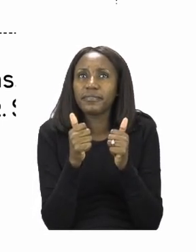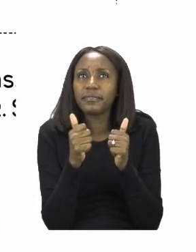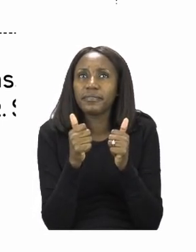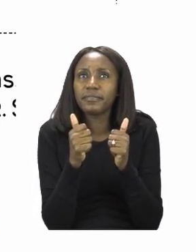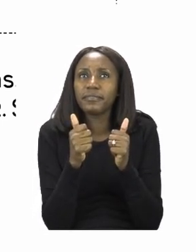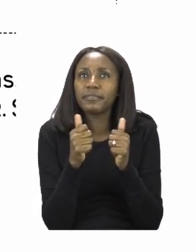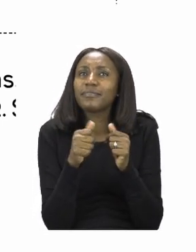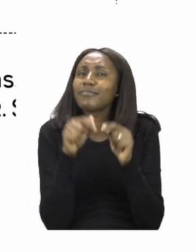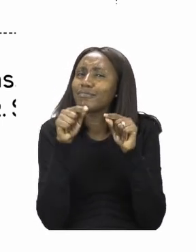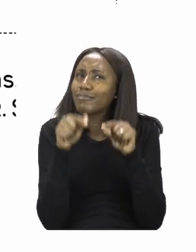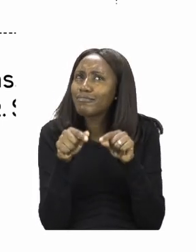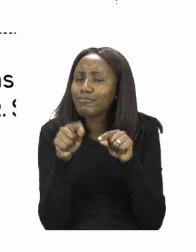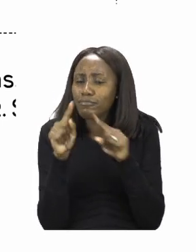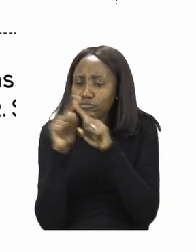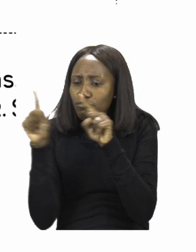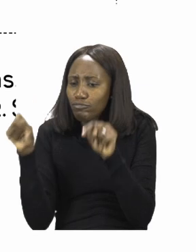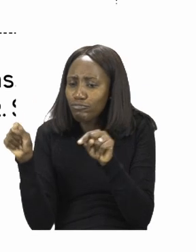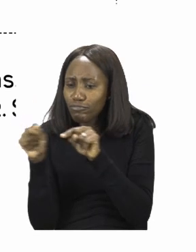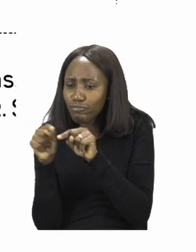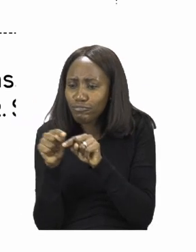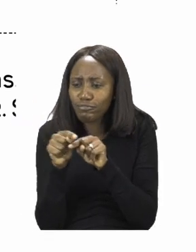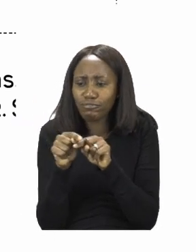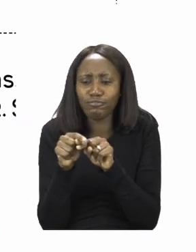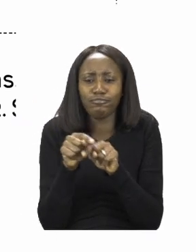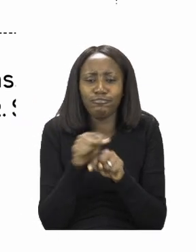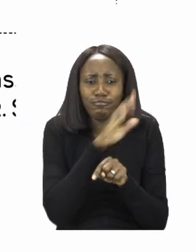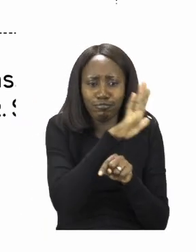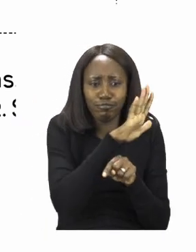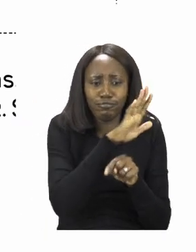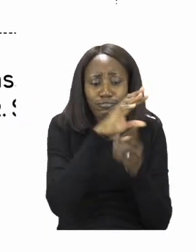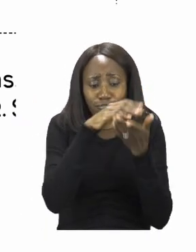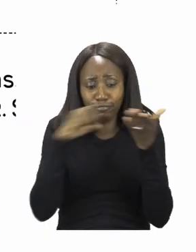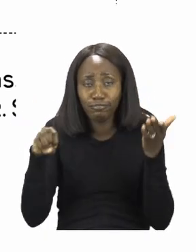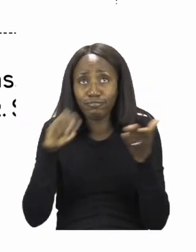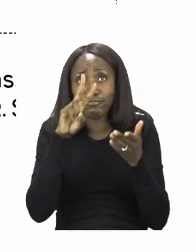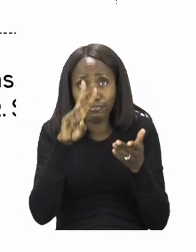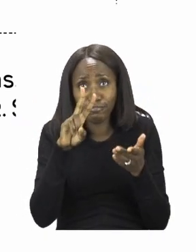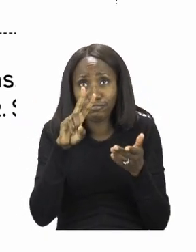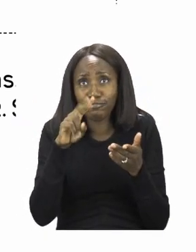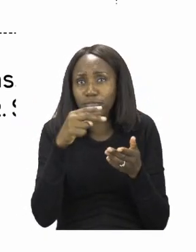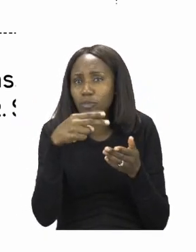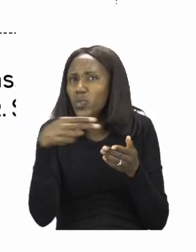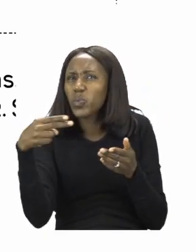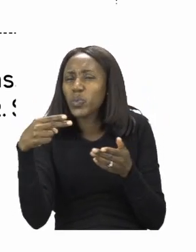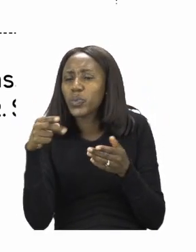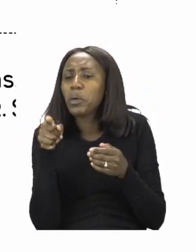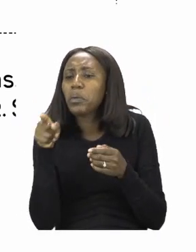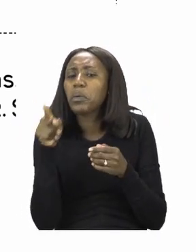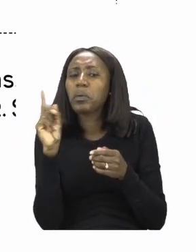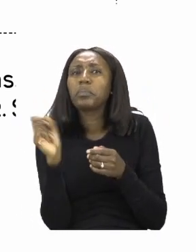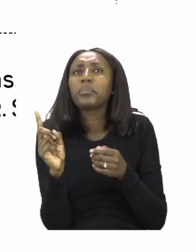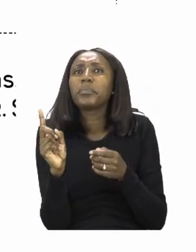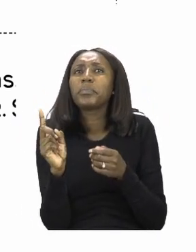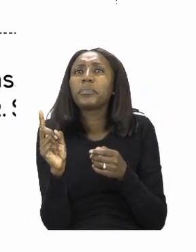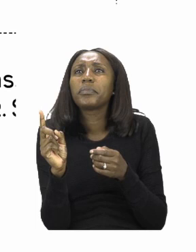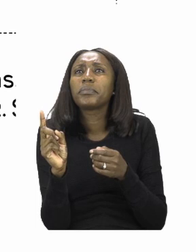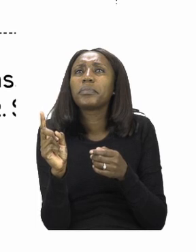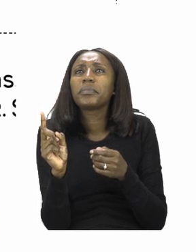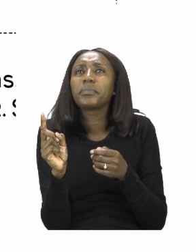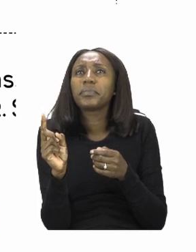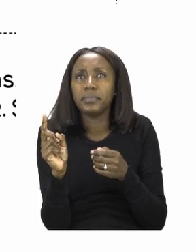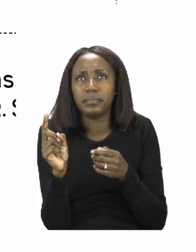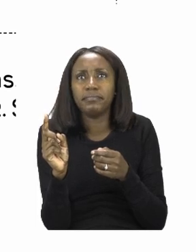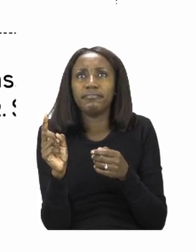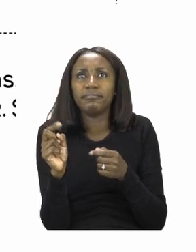it says 5 minus 2 equals. So we want